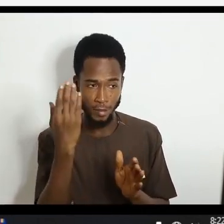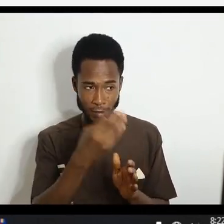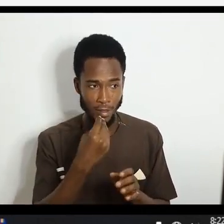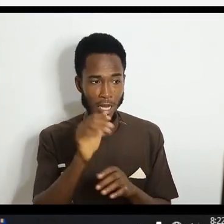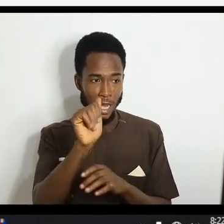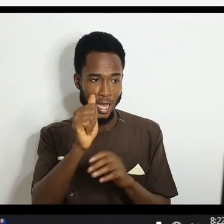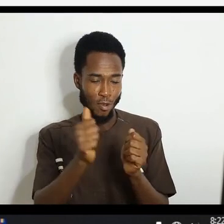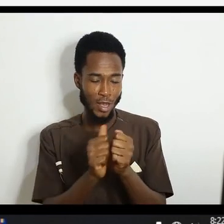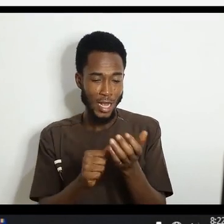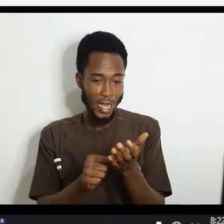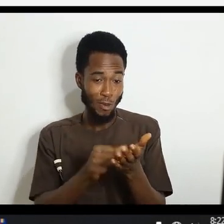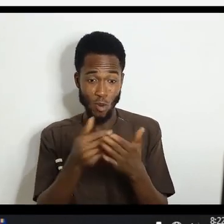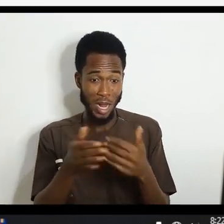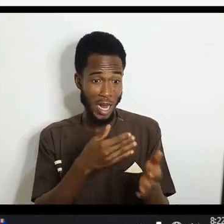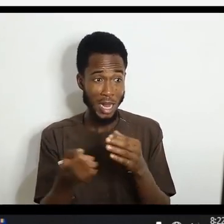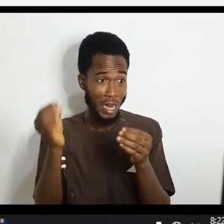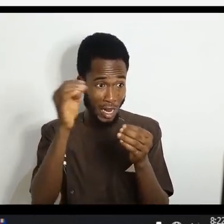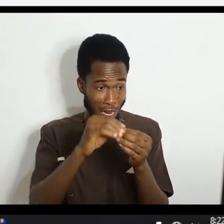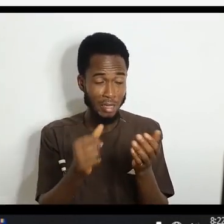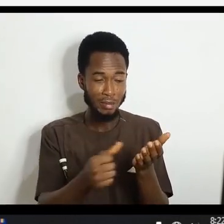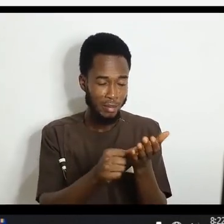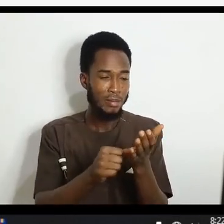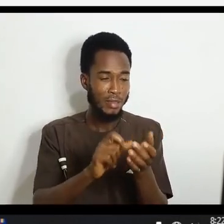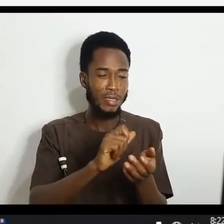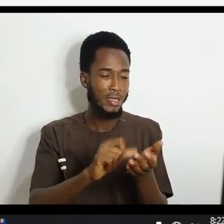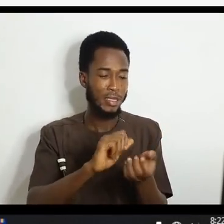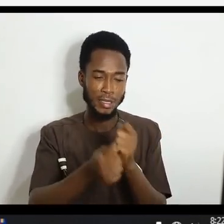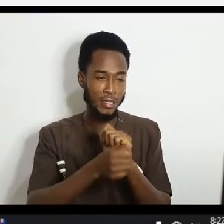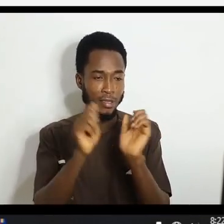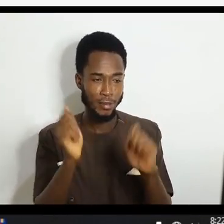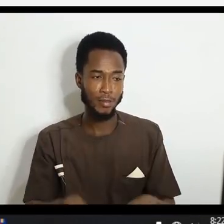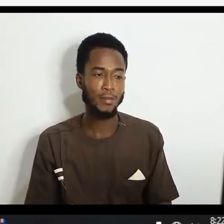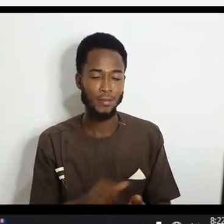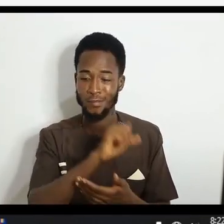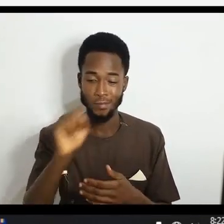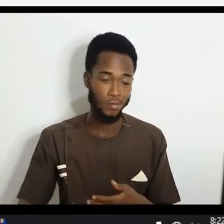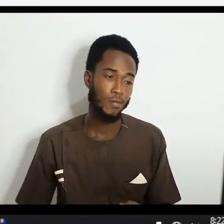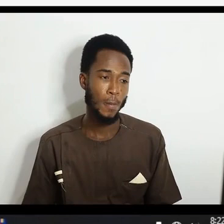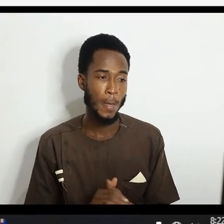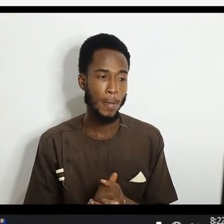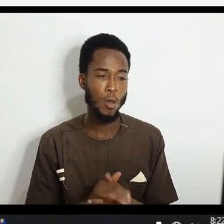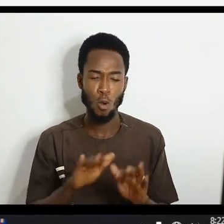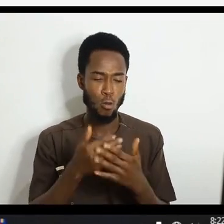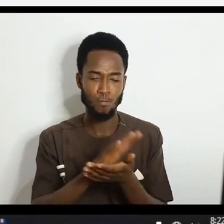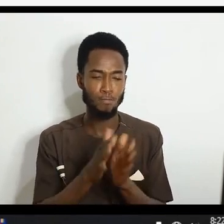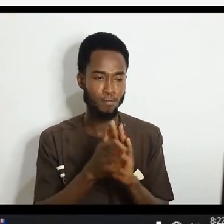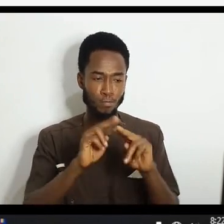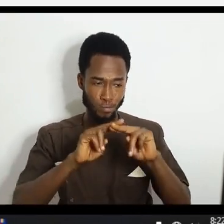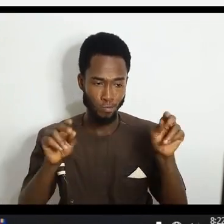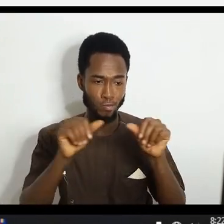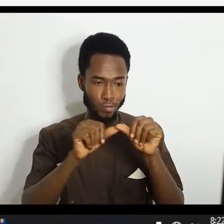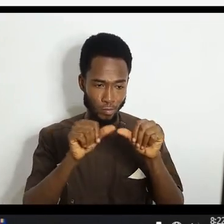tool, anything that you have added to the text, you can use it to erase it, and it will go back to the normal